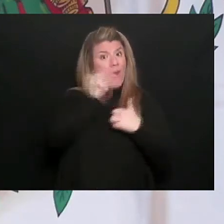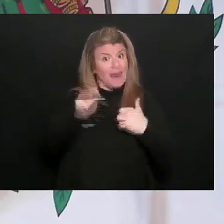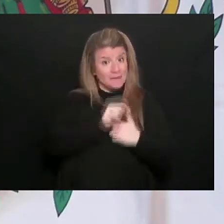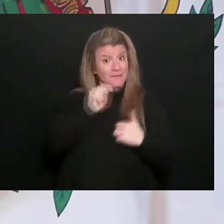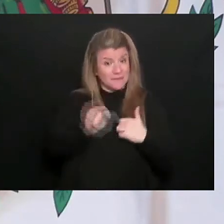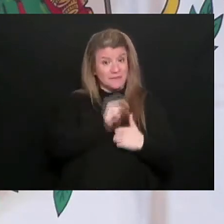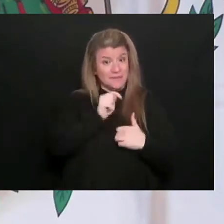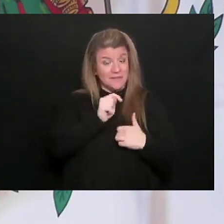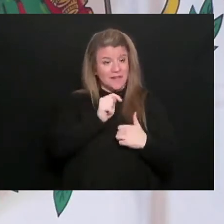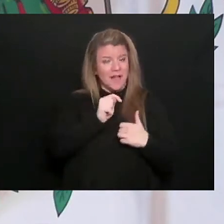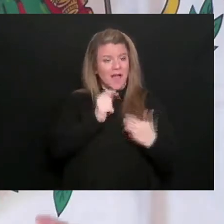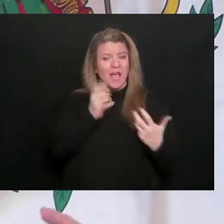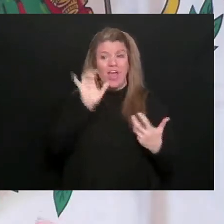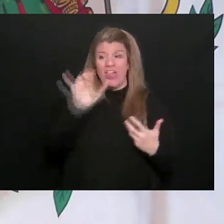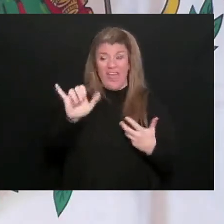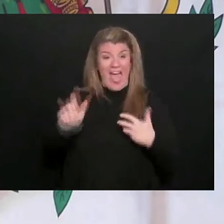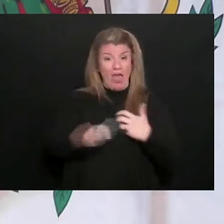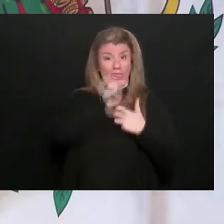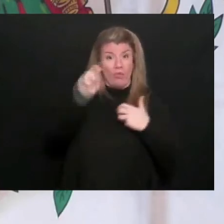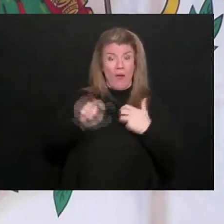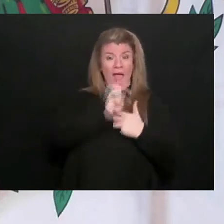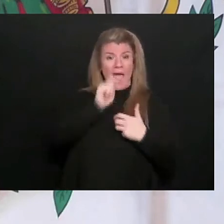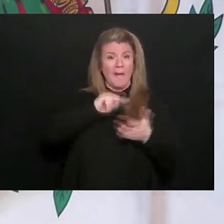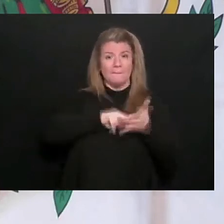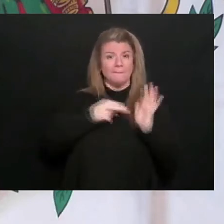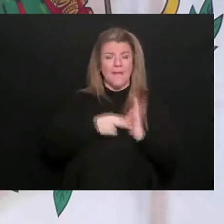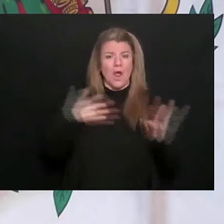they just made them more difficult